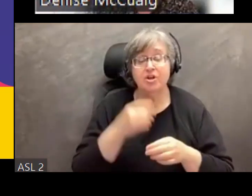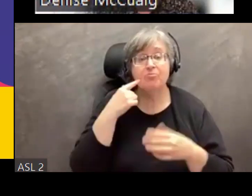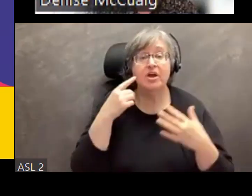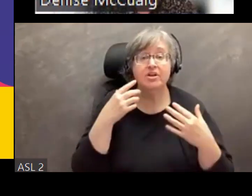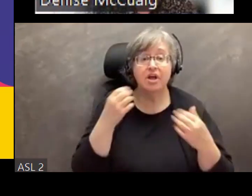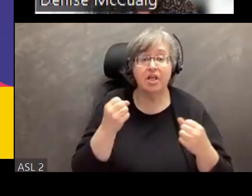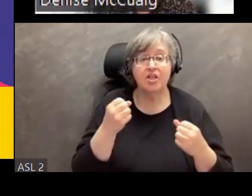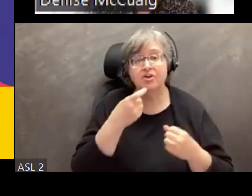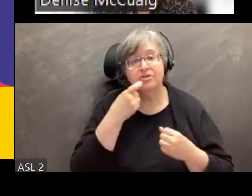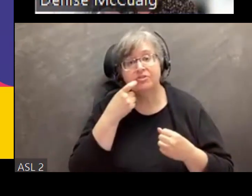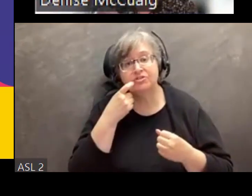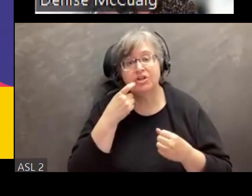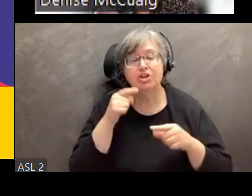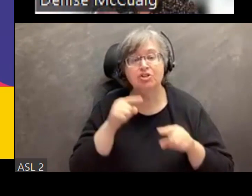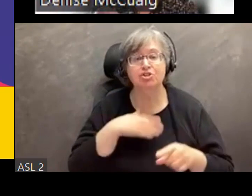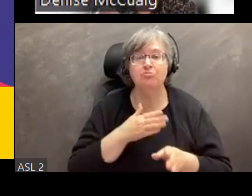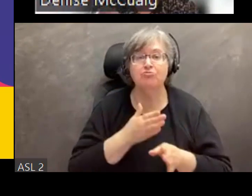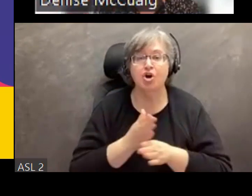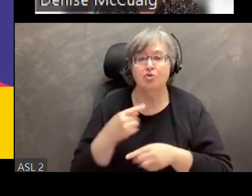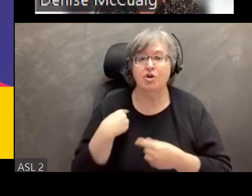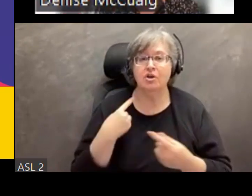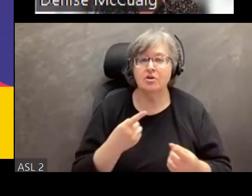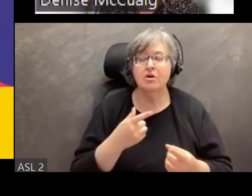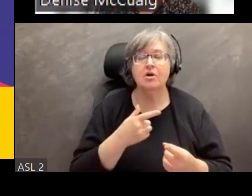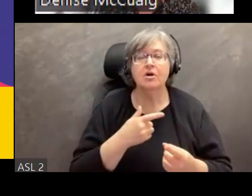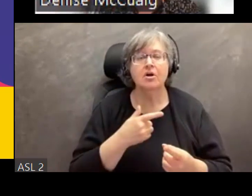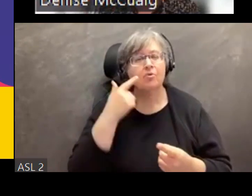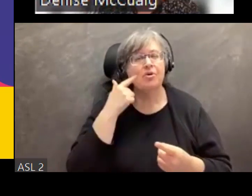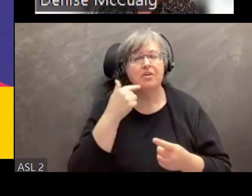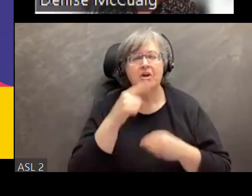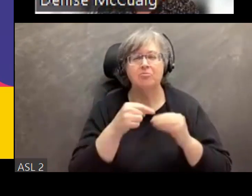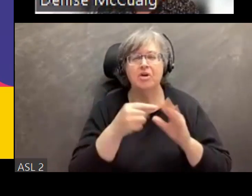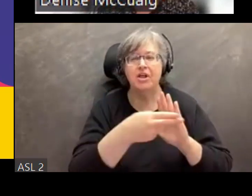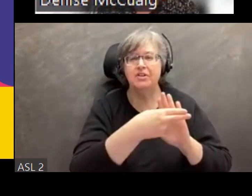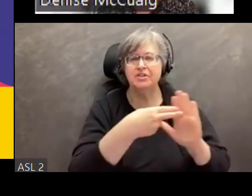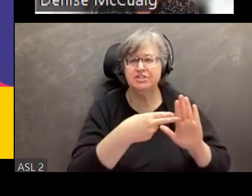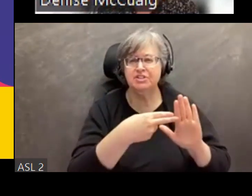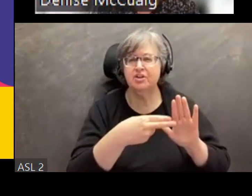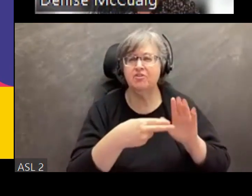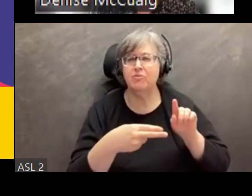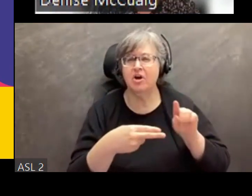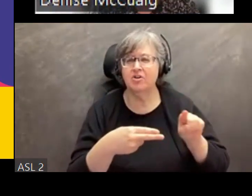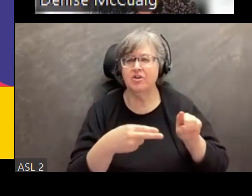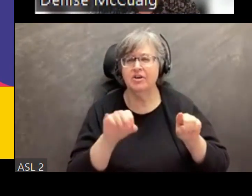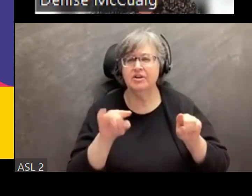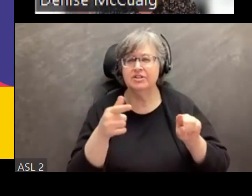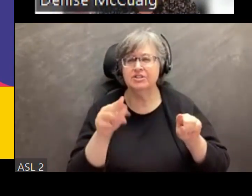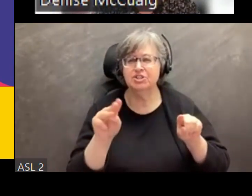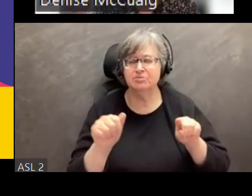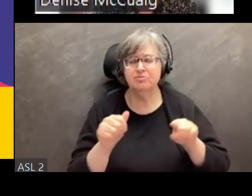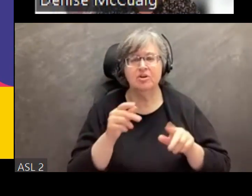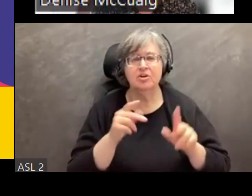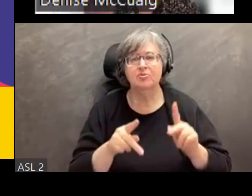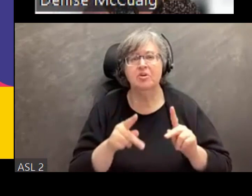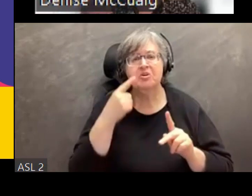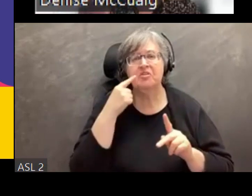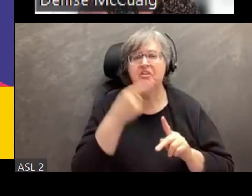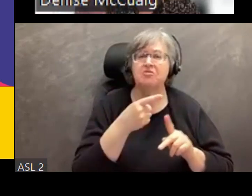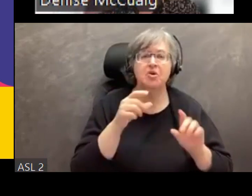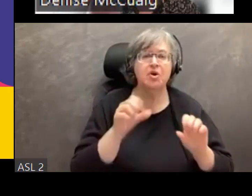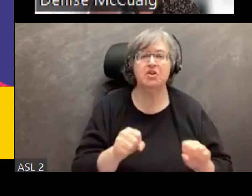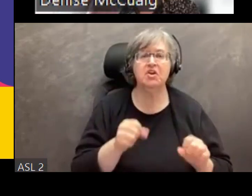addictions during my career, it made me think of that stigma that we often see where individuals are